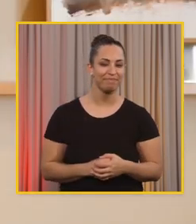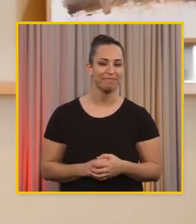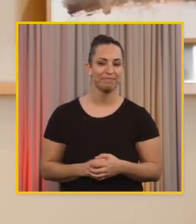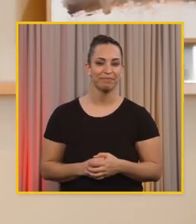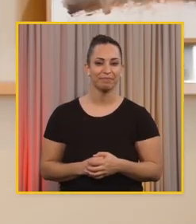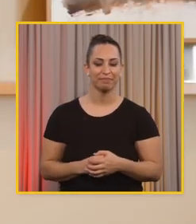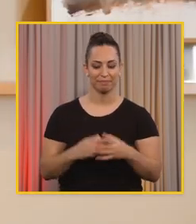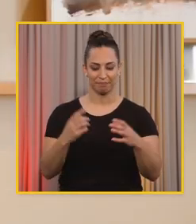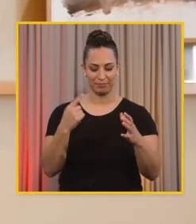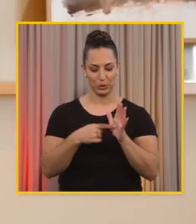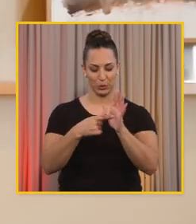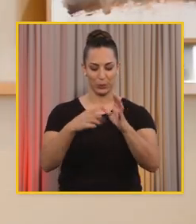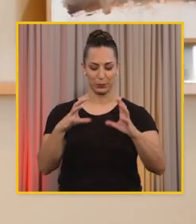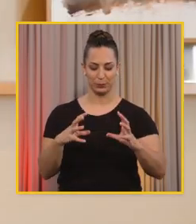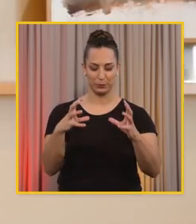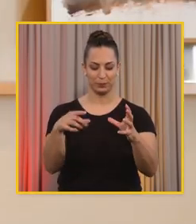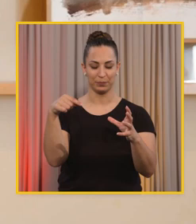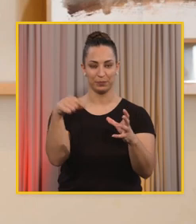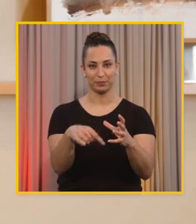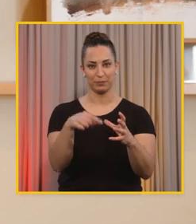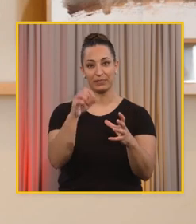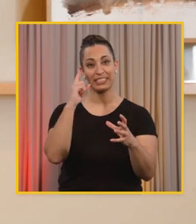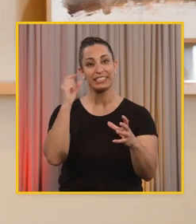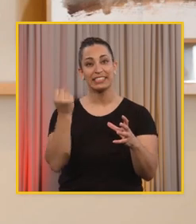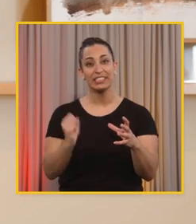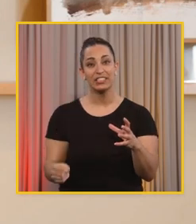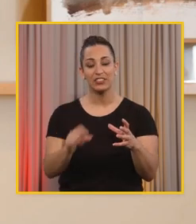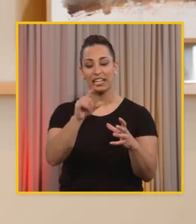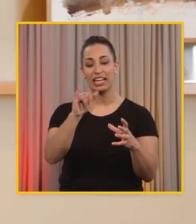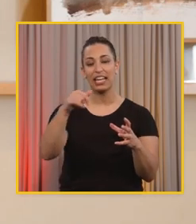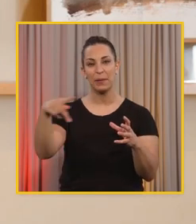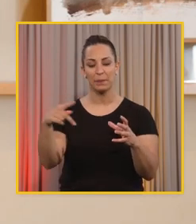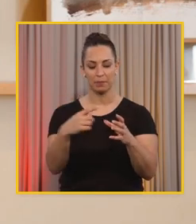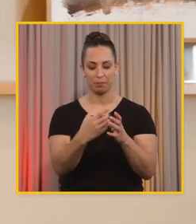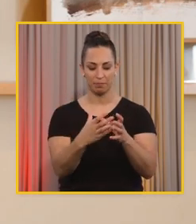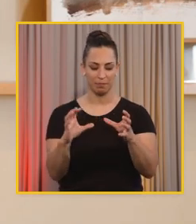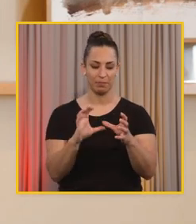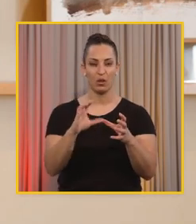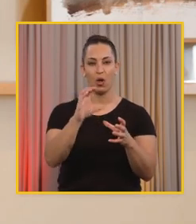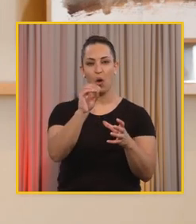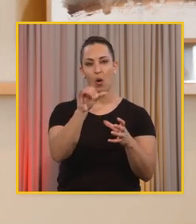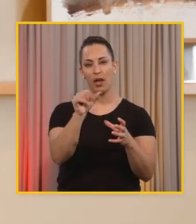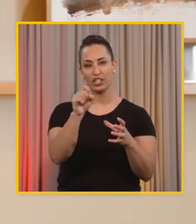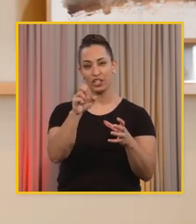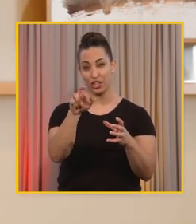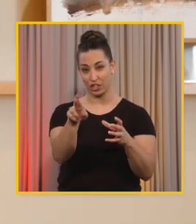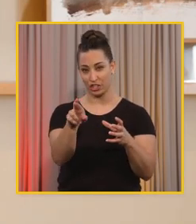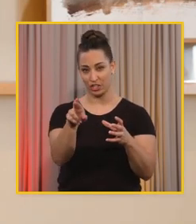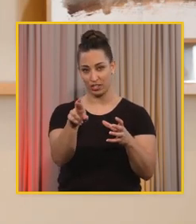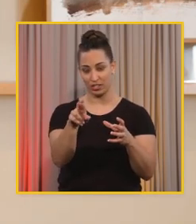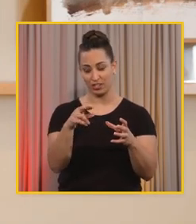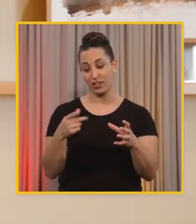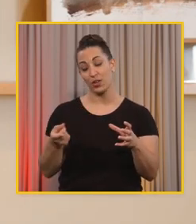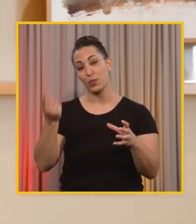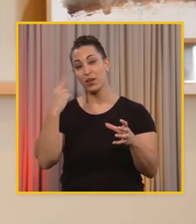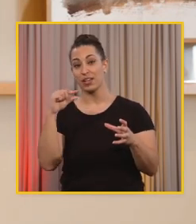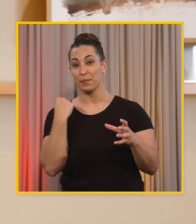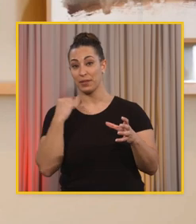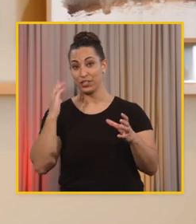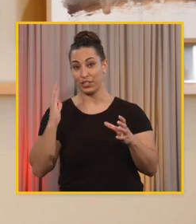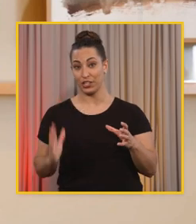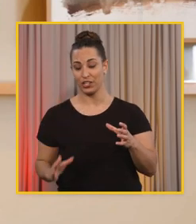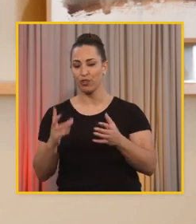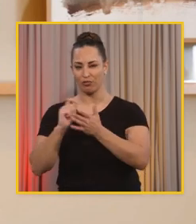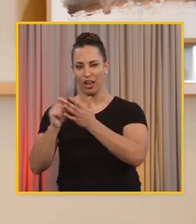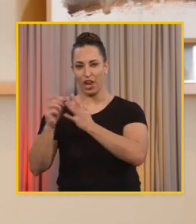This is a silver-lipped oyster. Harry Fosdick, a minister and